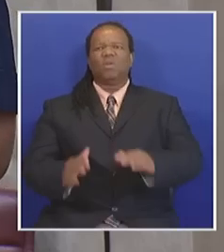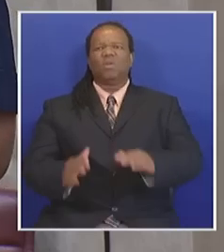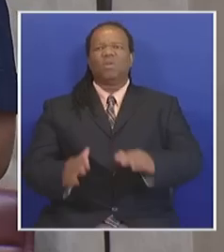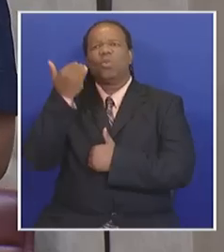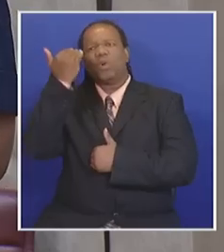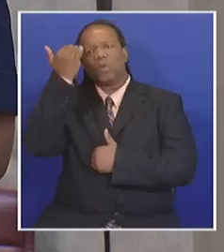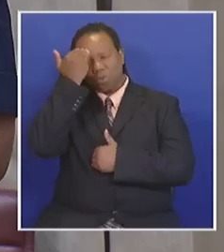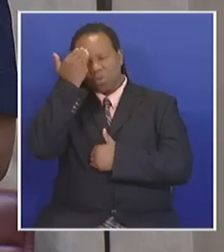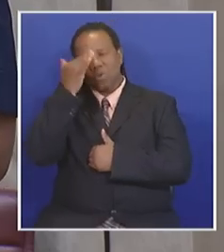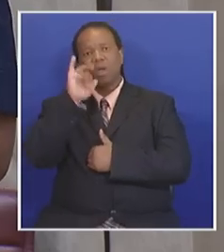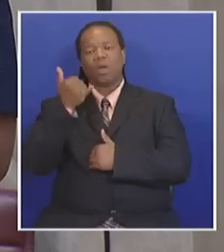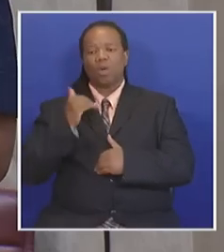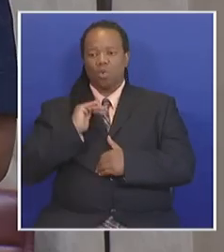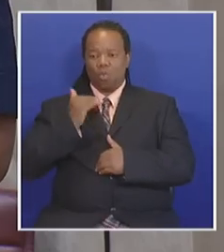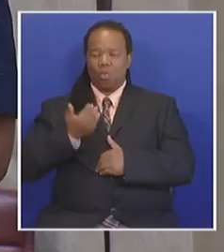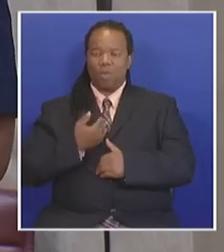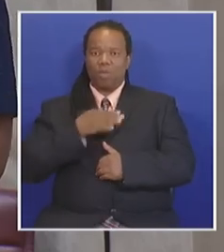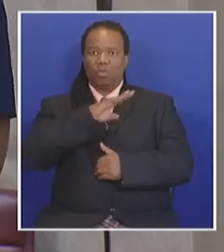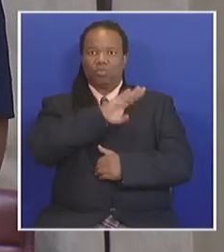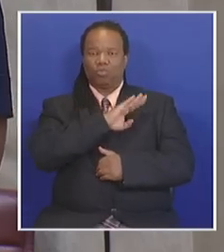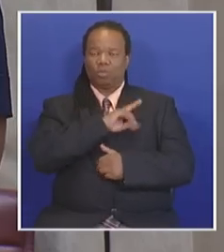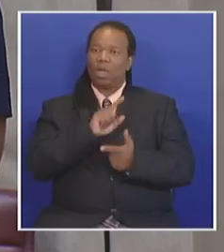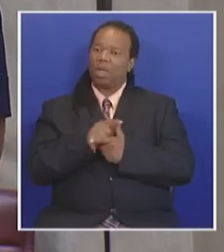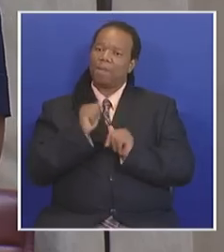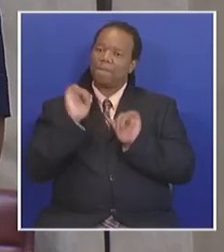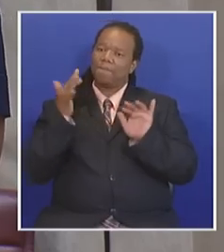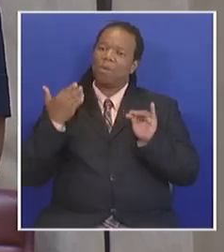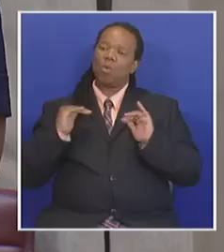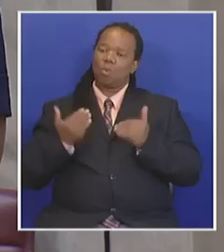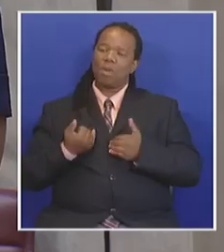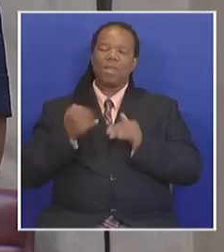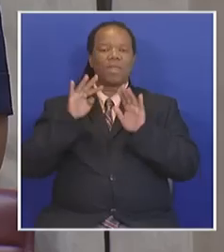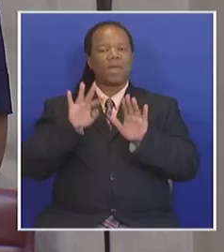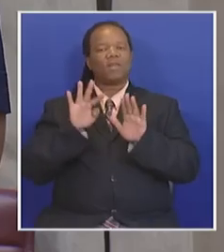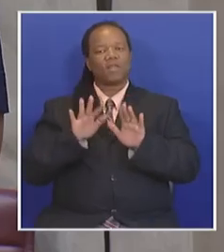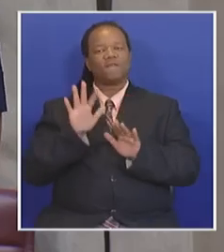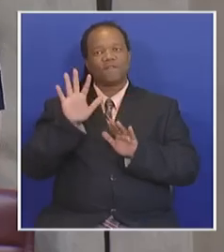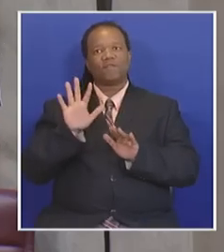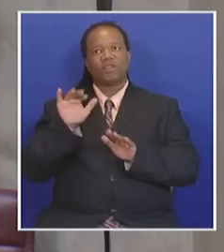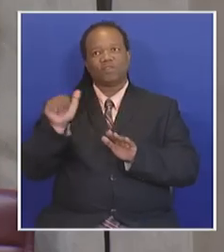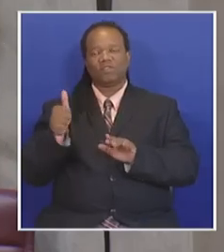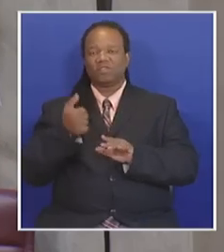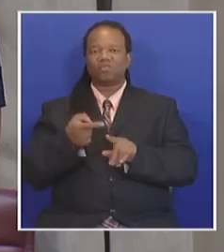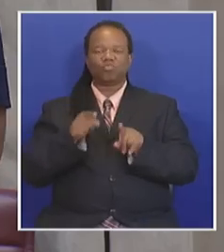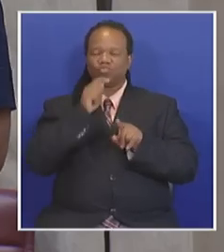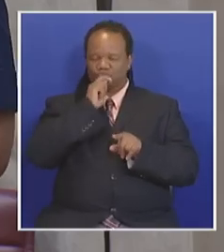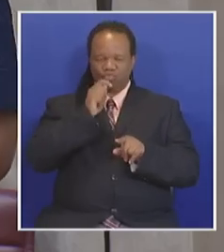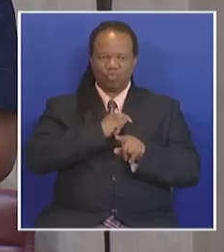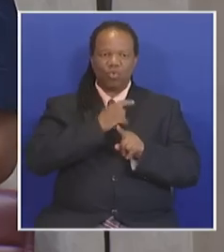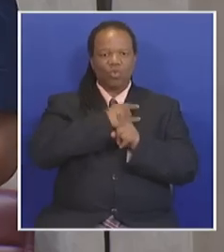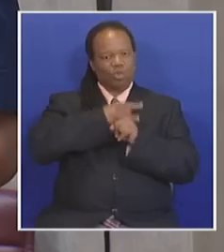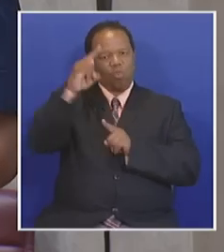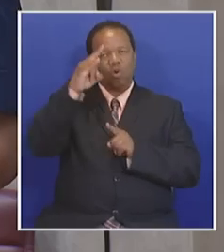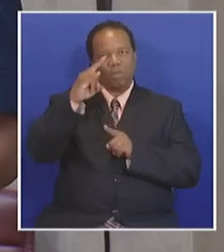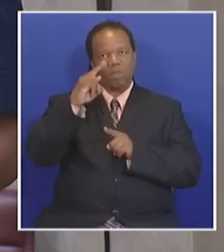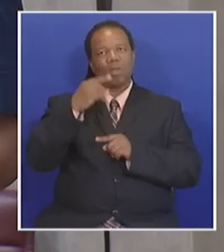of all racial groups united in their diversity, that women of 1956 indeed had won. We knew then